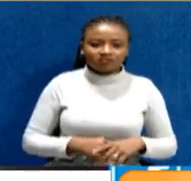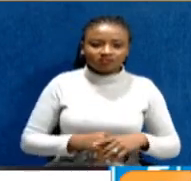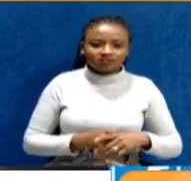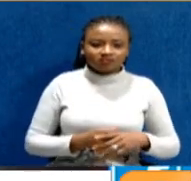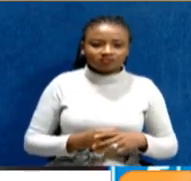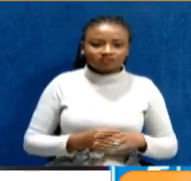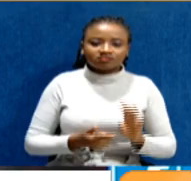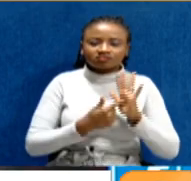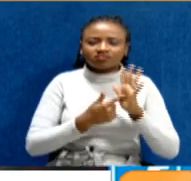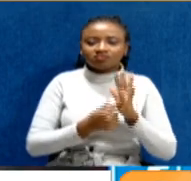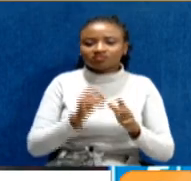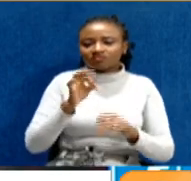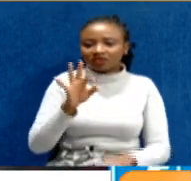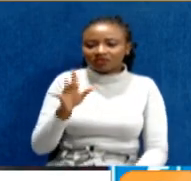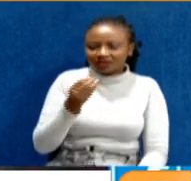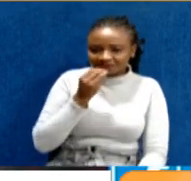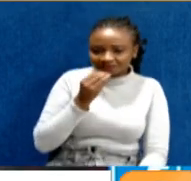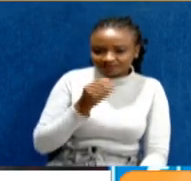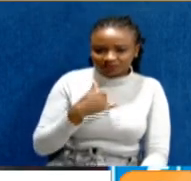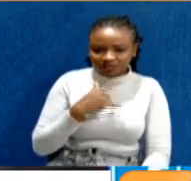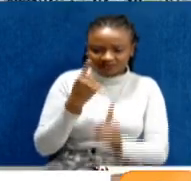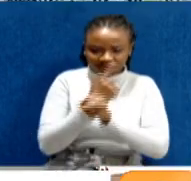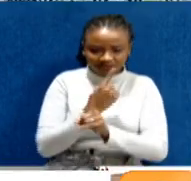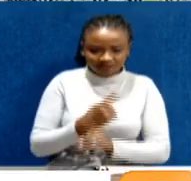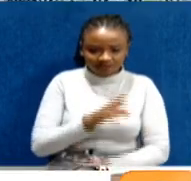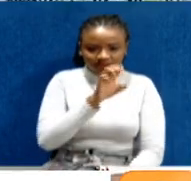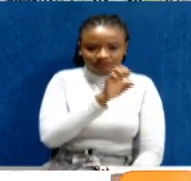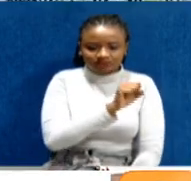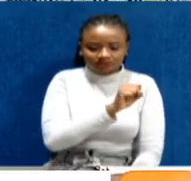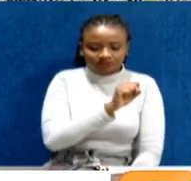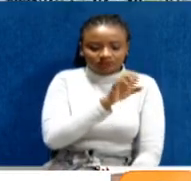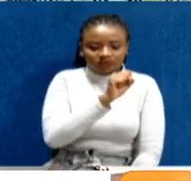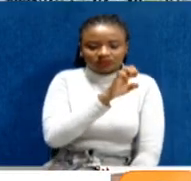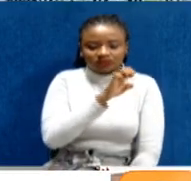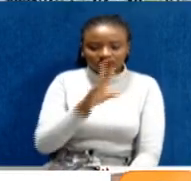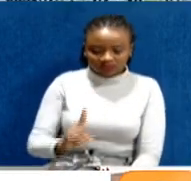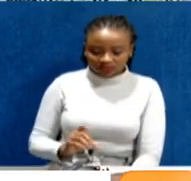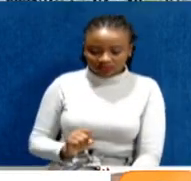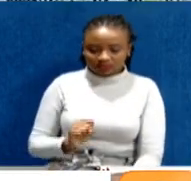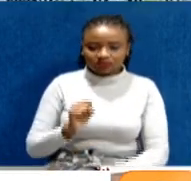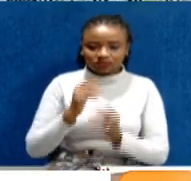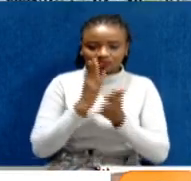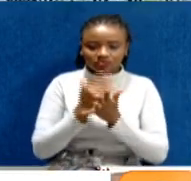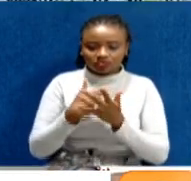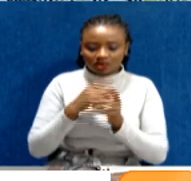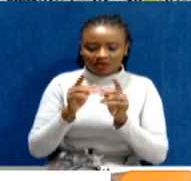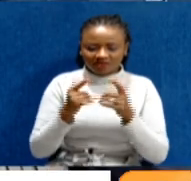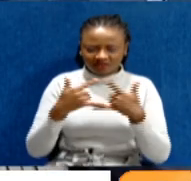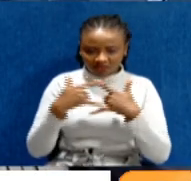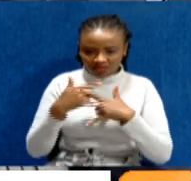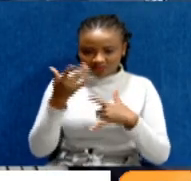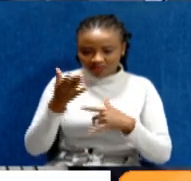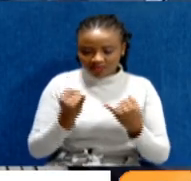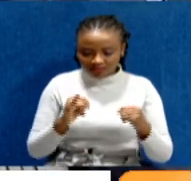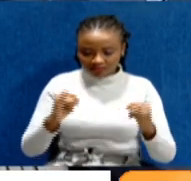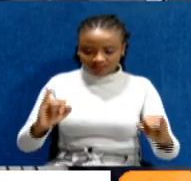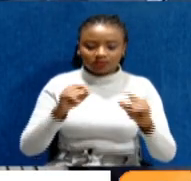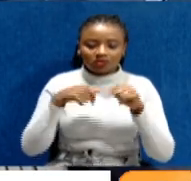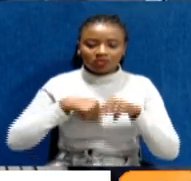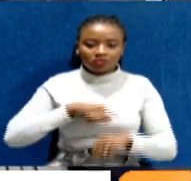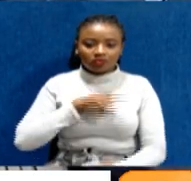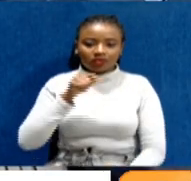a fodder for your livestock, you have a variety of seeds. Yeah. Yeah. So there is that gap in terms of enactment. Okay. As a country at